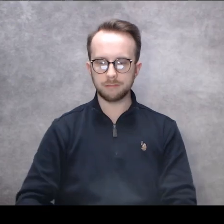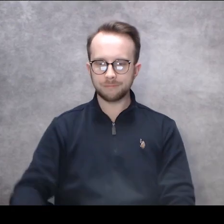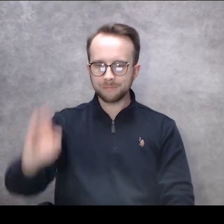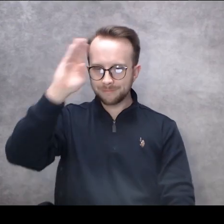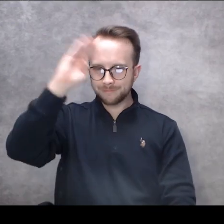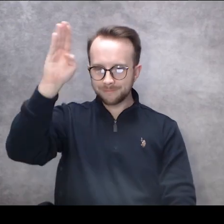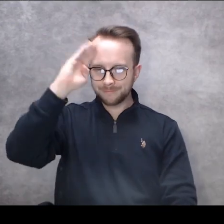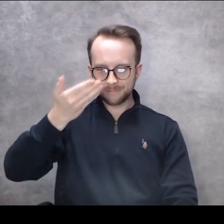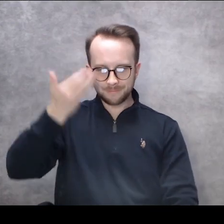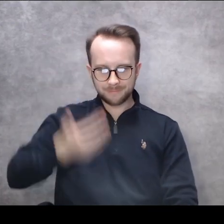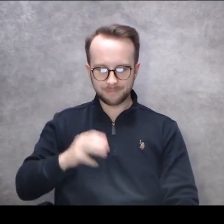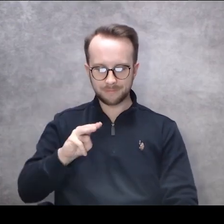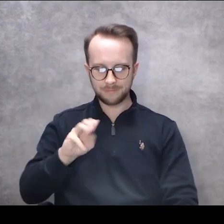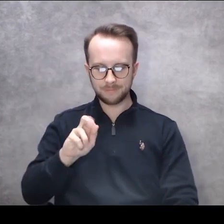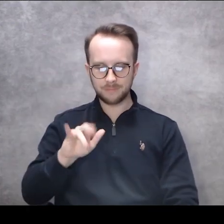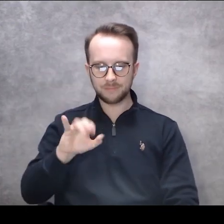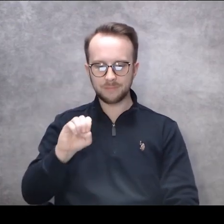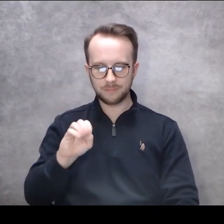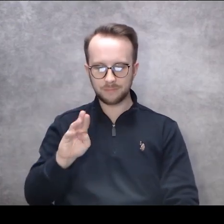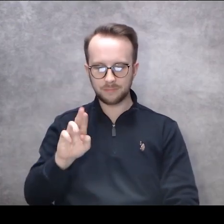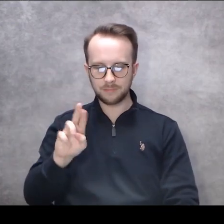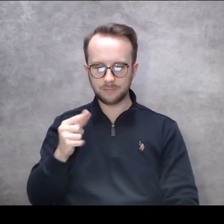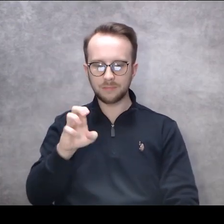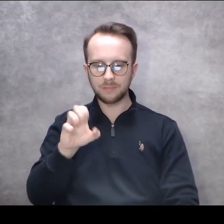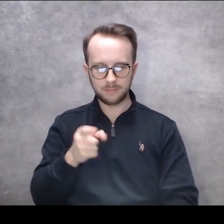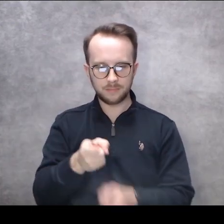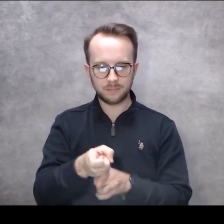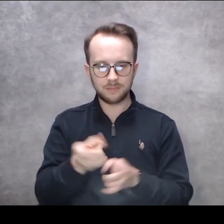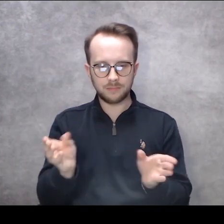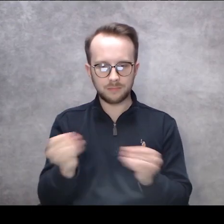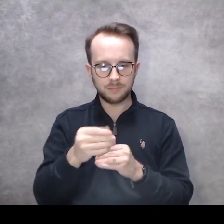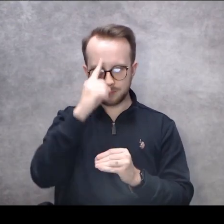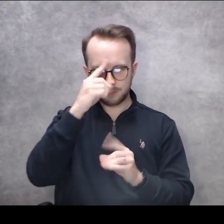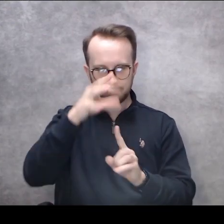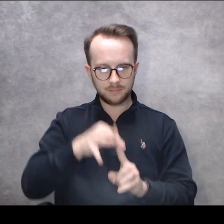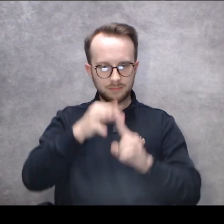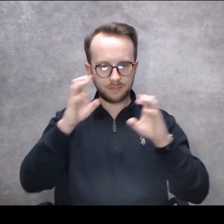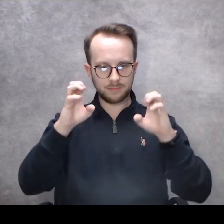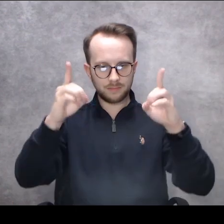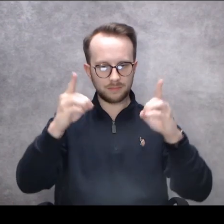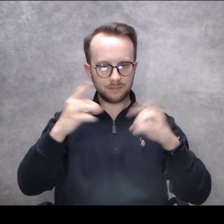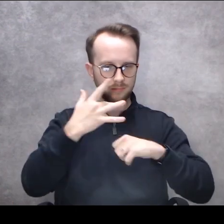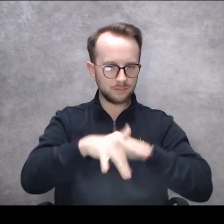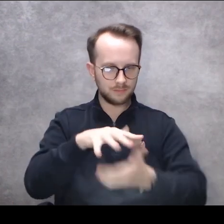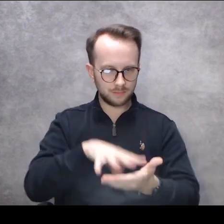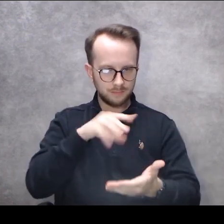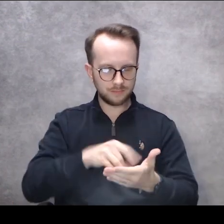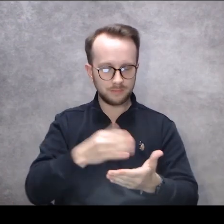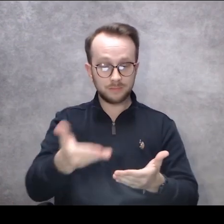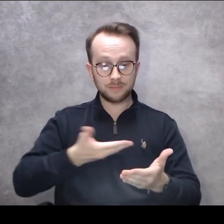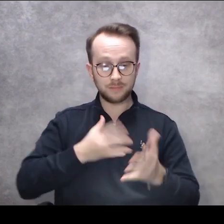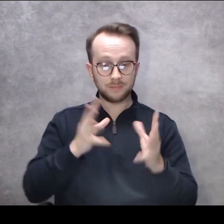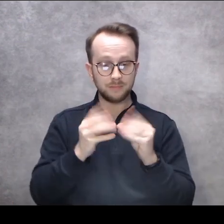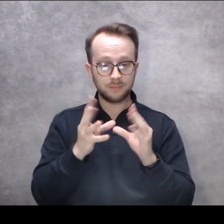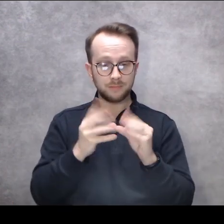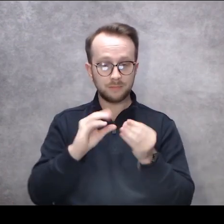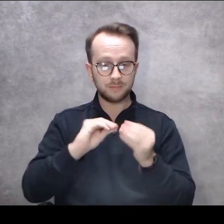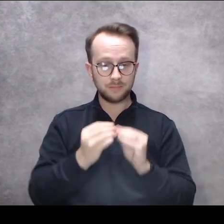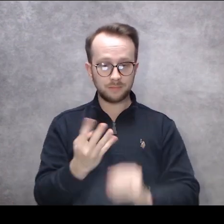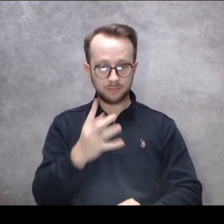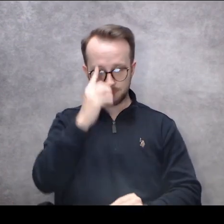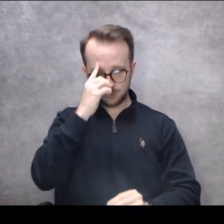Hello, I'm Marcy Bridges with the Office of Special Education and Early Learning. Welcome to Session 4 of the Universal